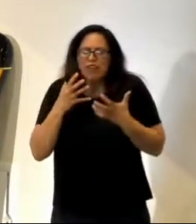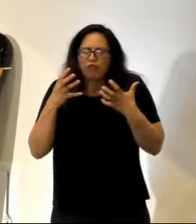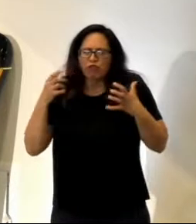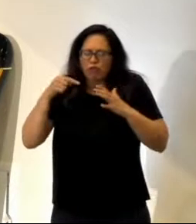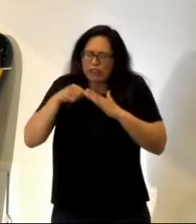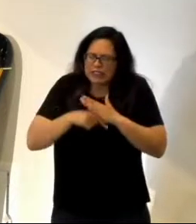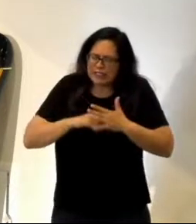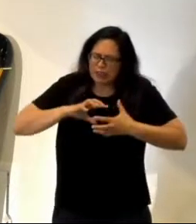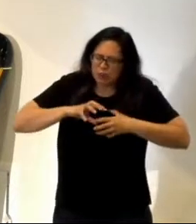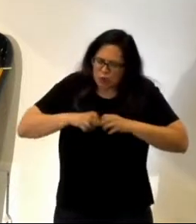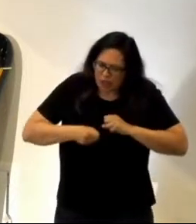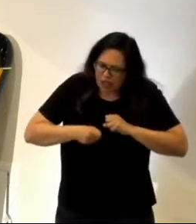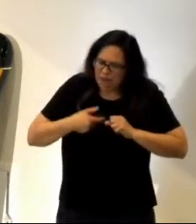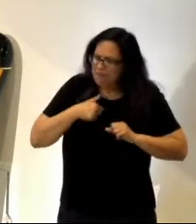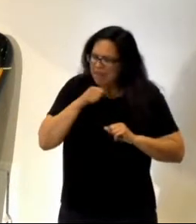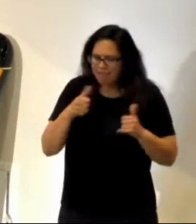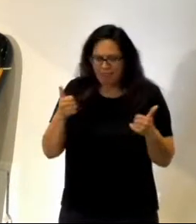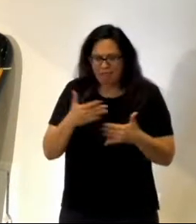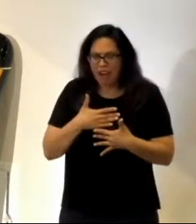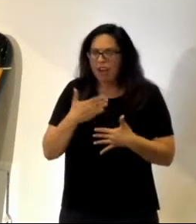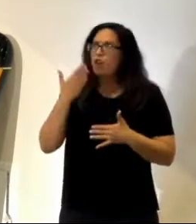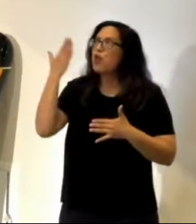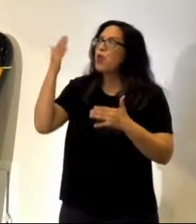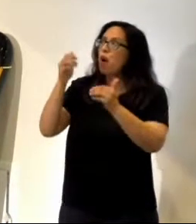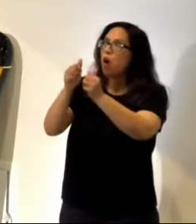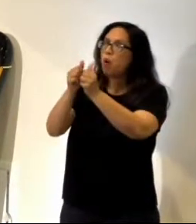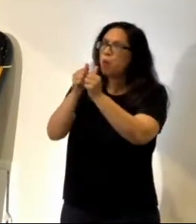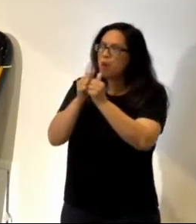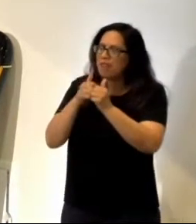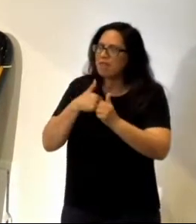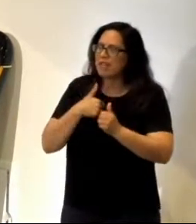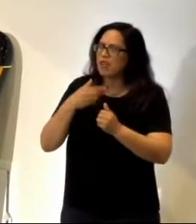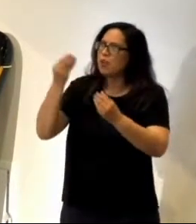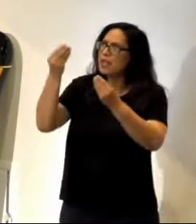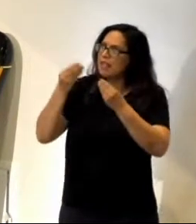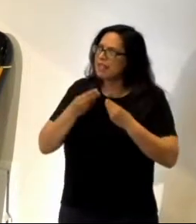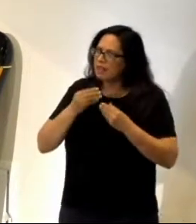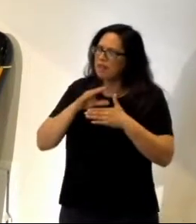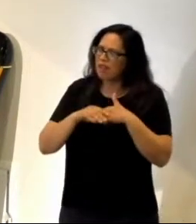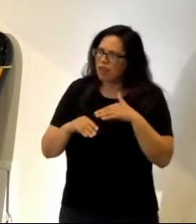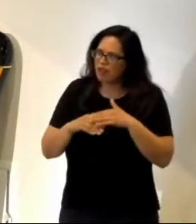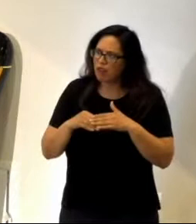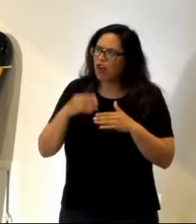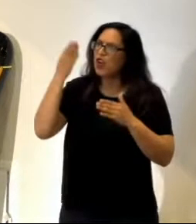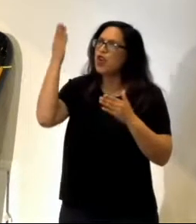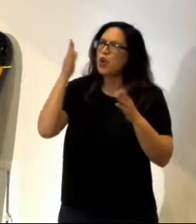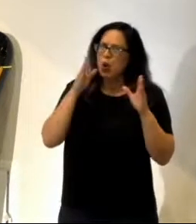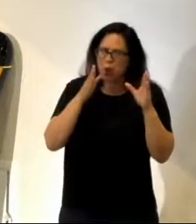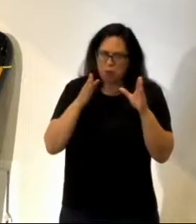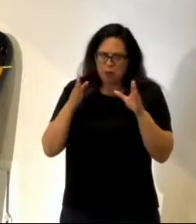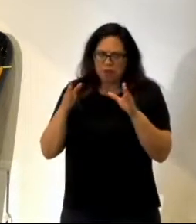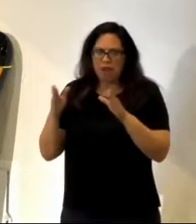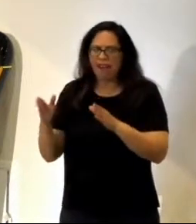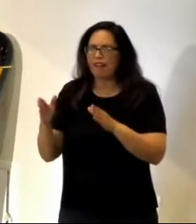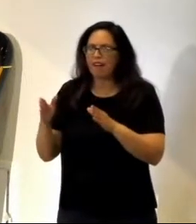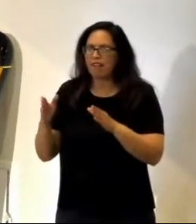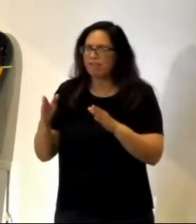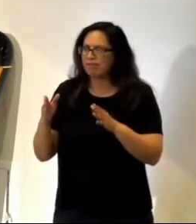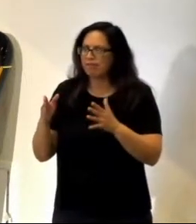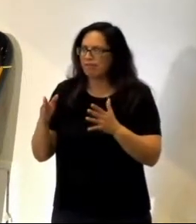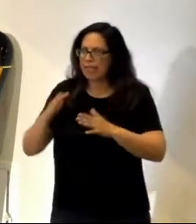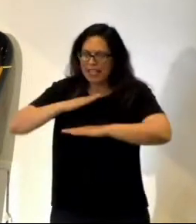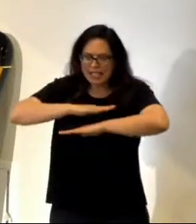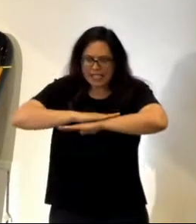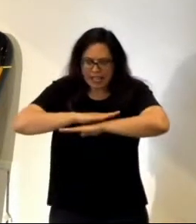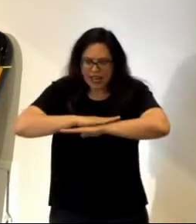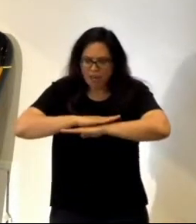for you are with me. Your rod and your staff, they comfort me. You prepare a table before me in the presence of my